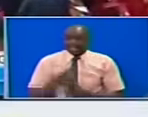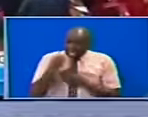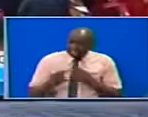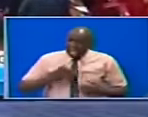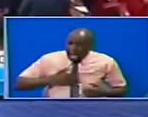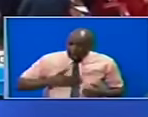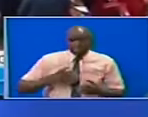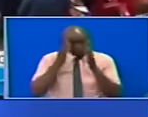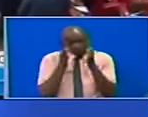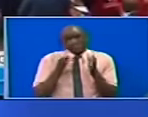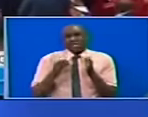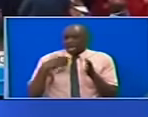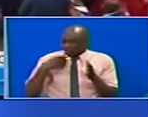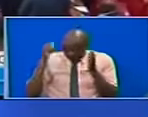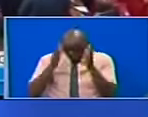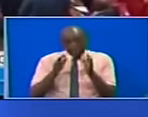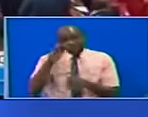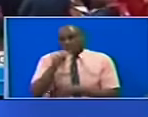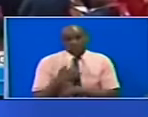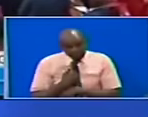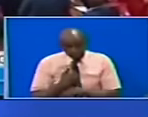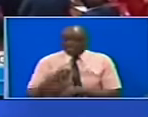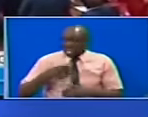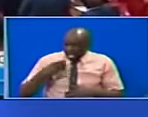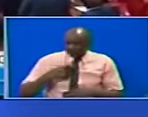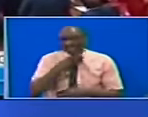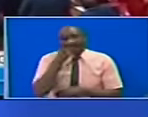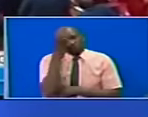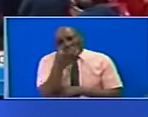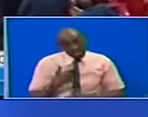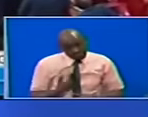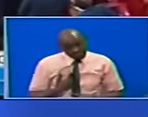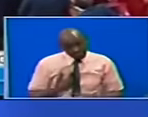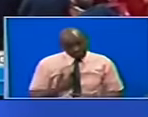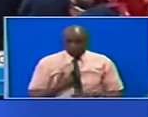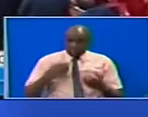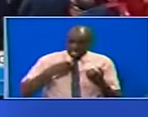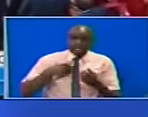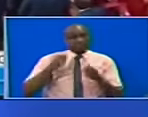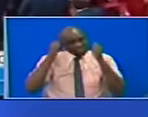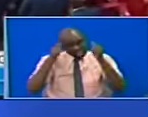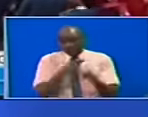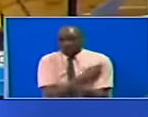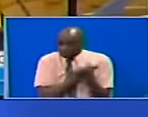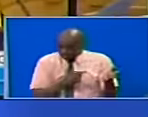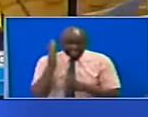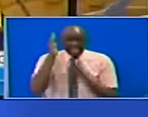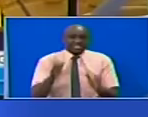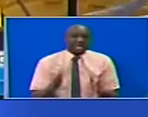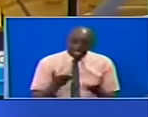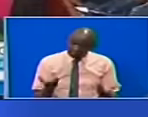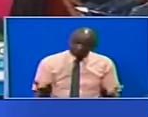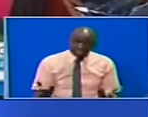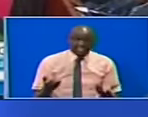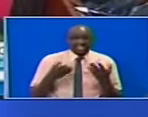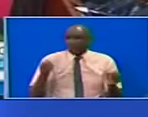growth forecast has been lowered. We are facing severe drought. We have strikes from doctors and lecturers. And we